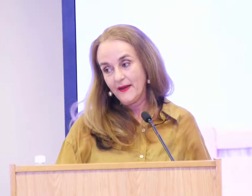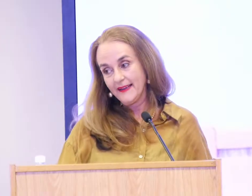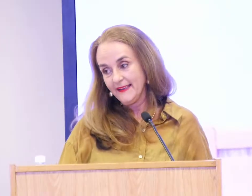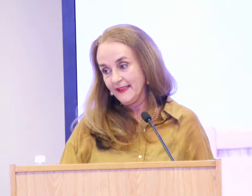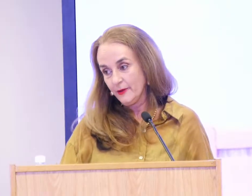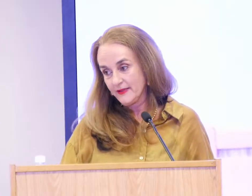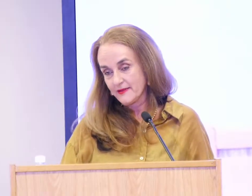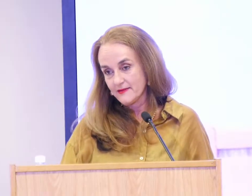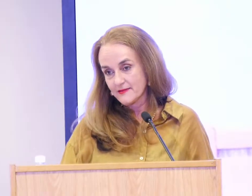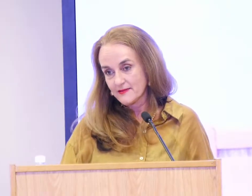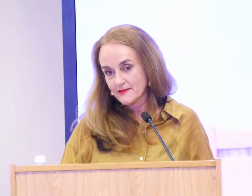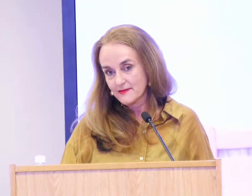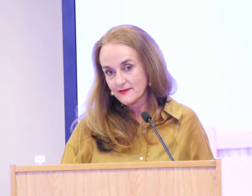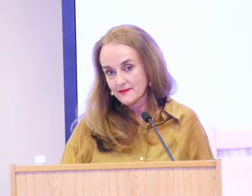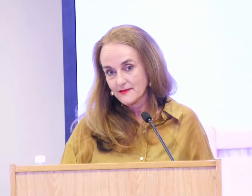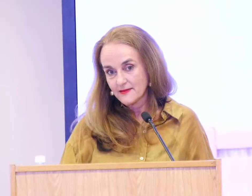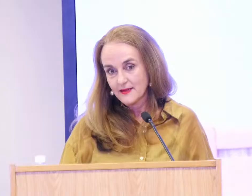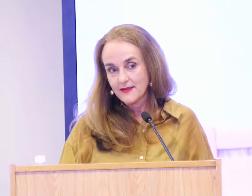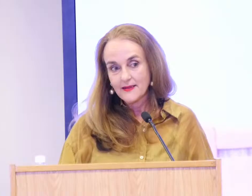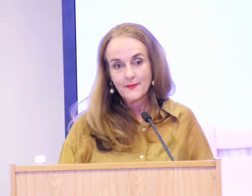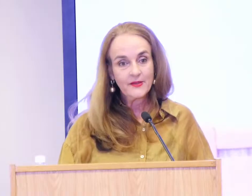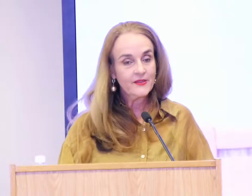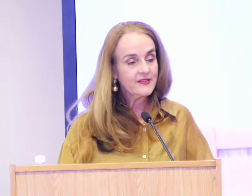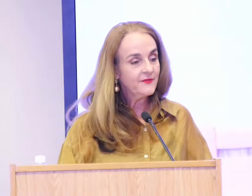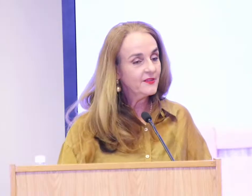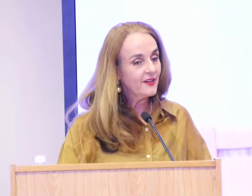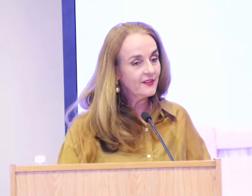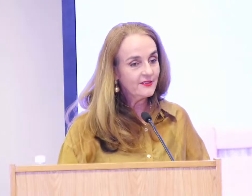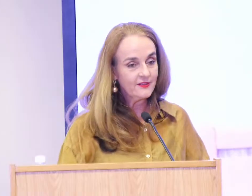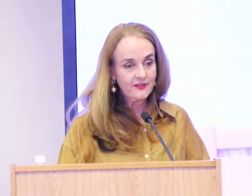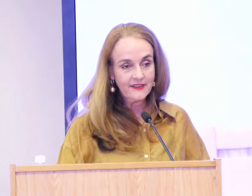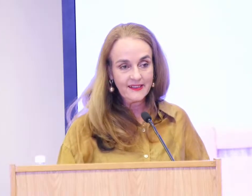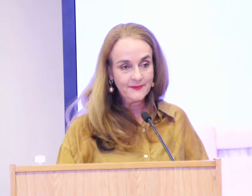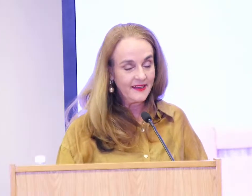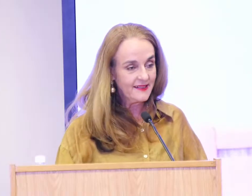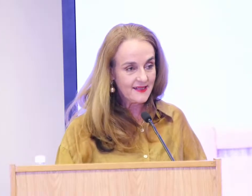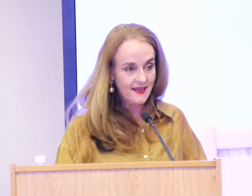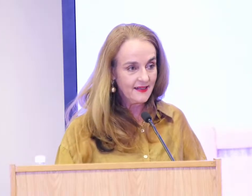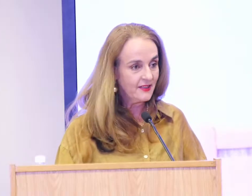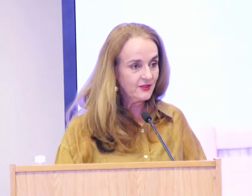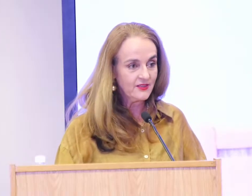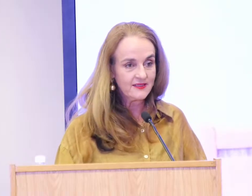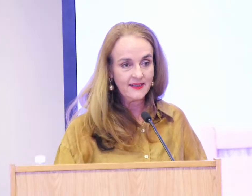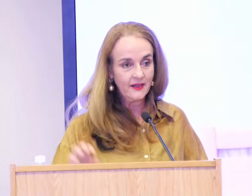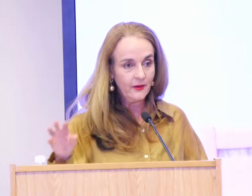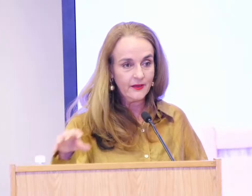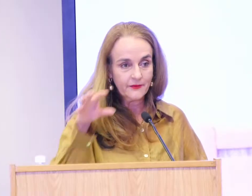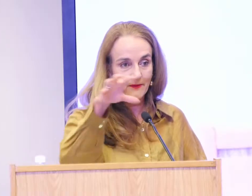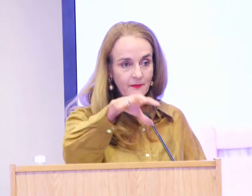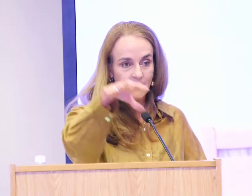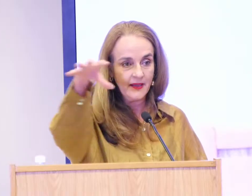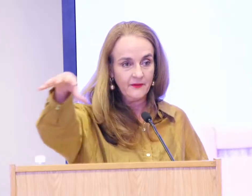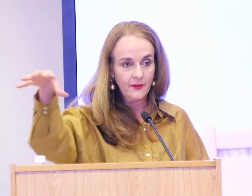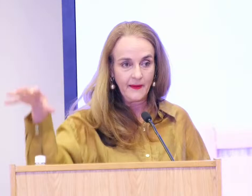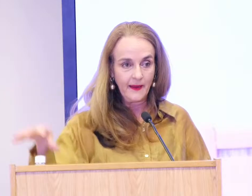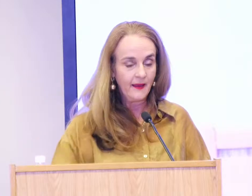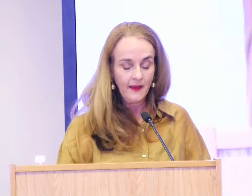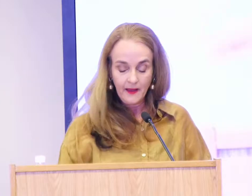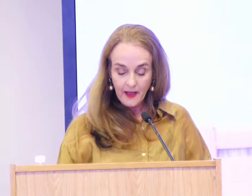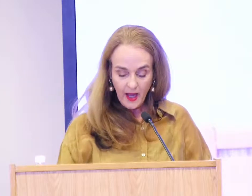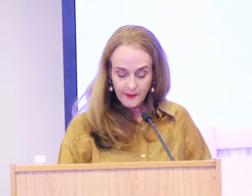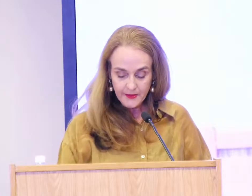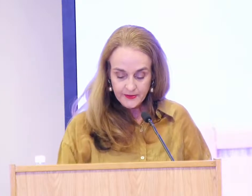not by inheritance. Because if you don't do curriculum by design and you just inherit from